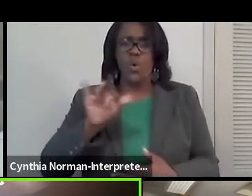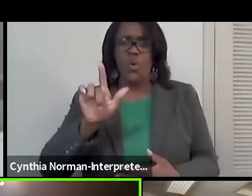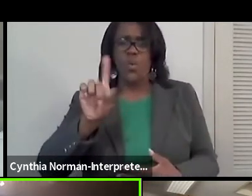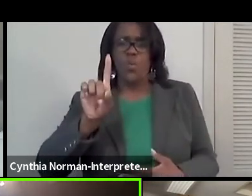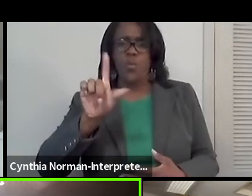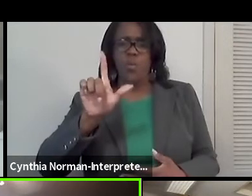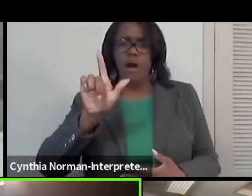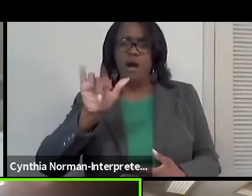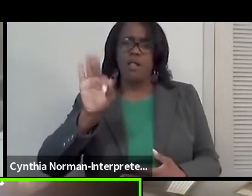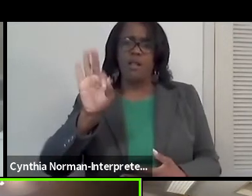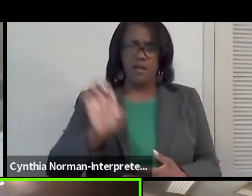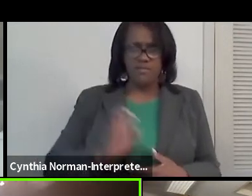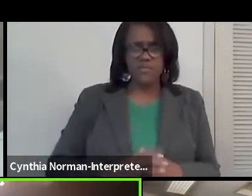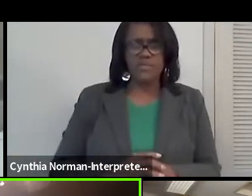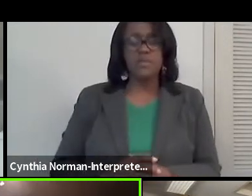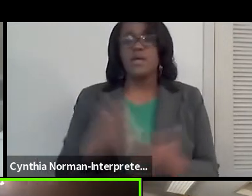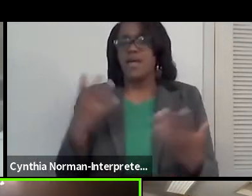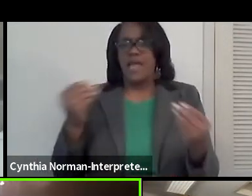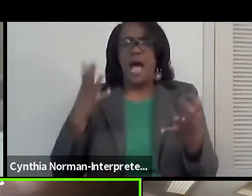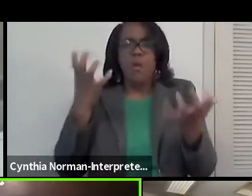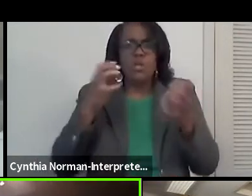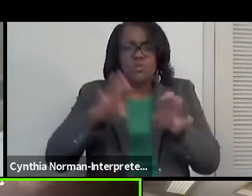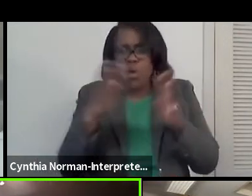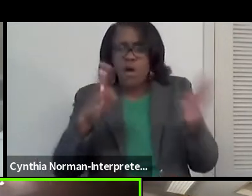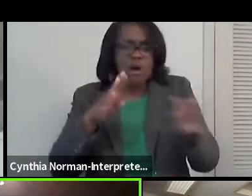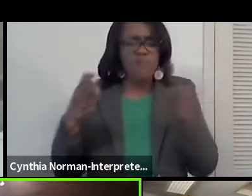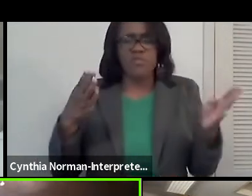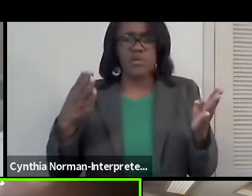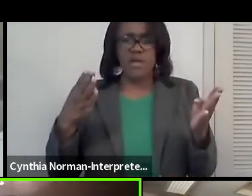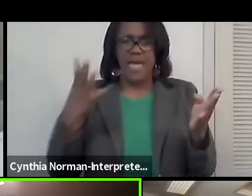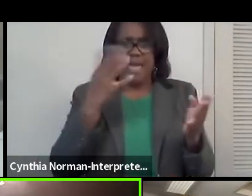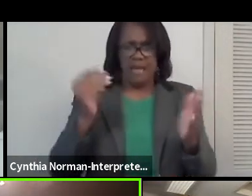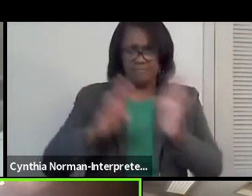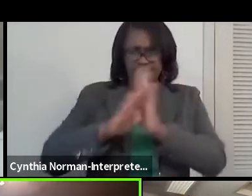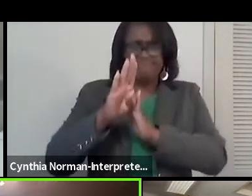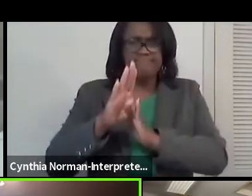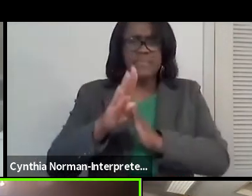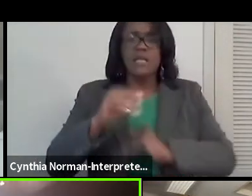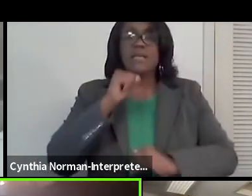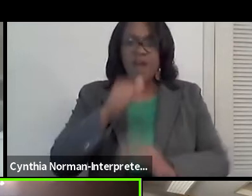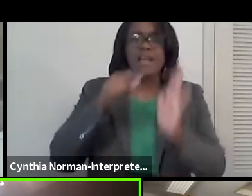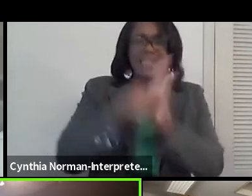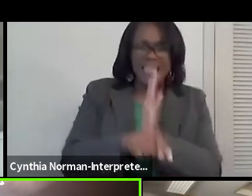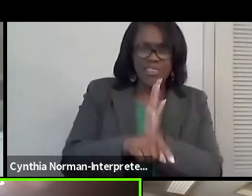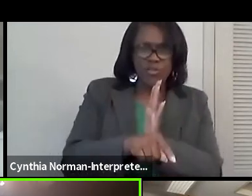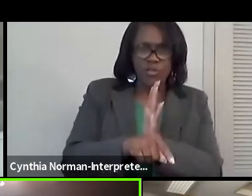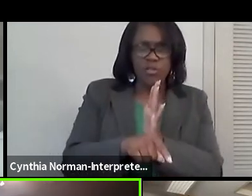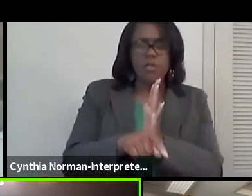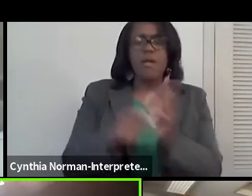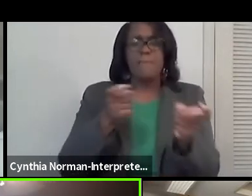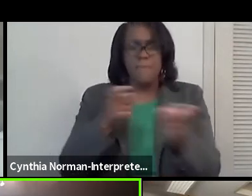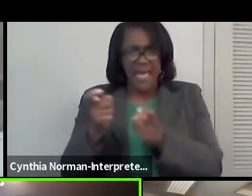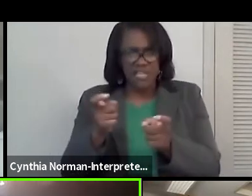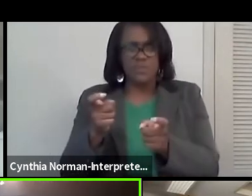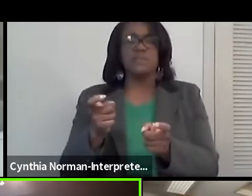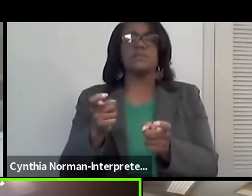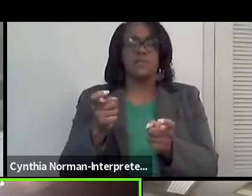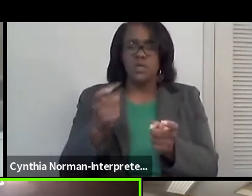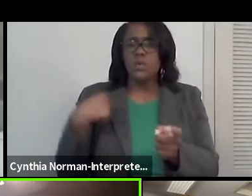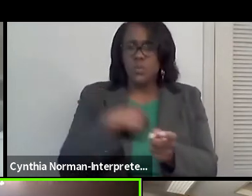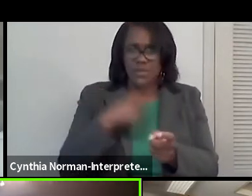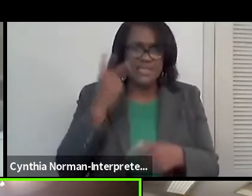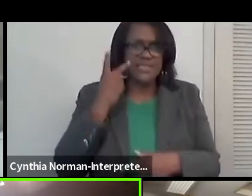uncover those issues and begin to try to get us forward into working into non-lethal management, where we see these